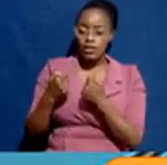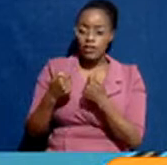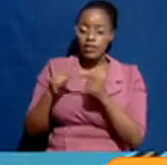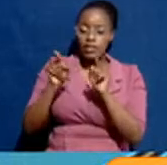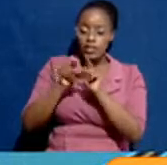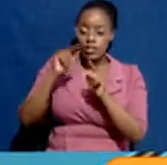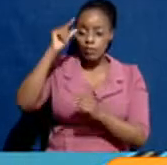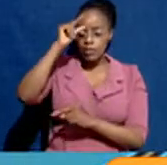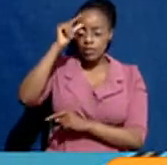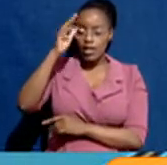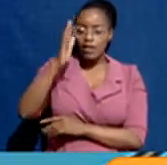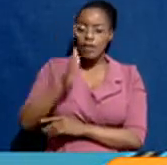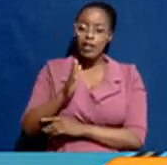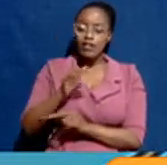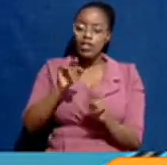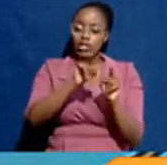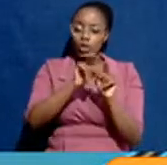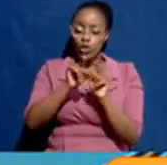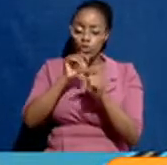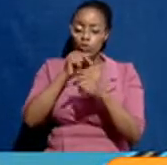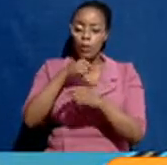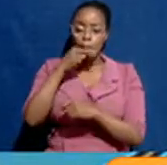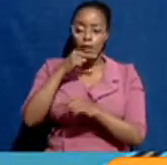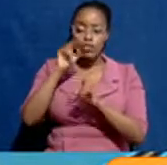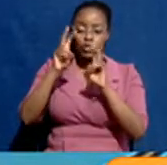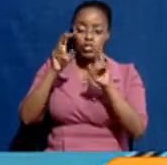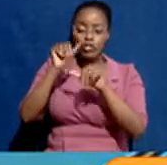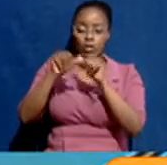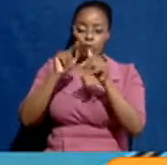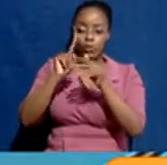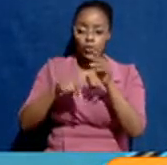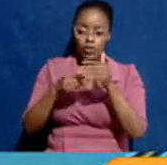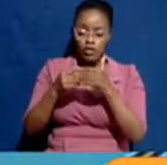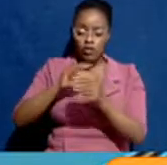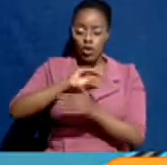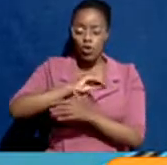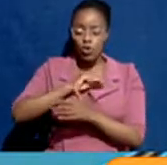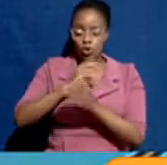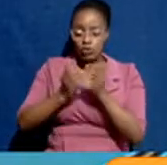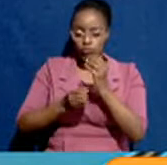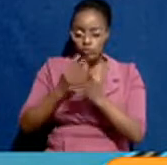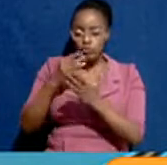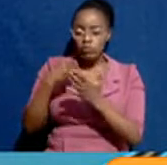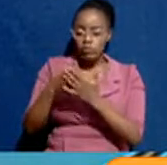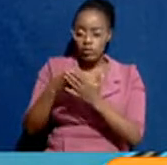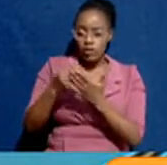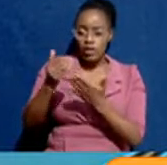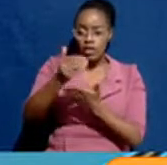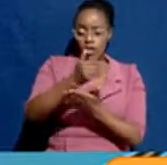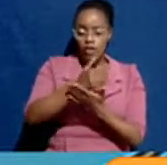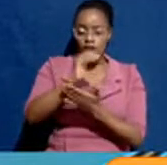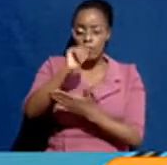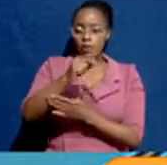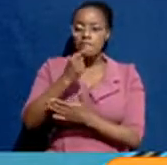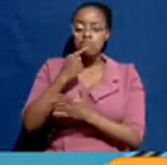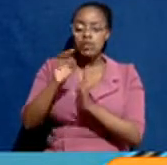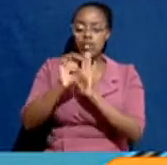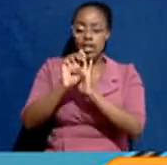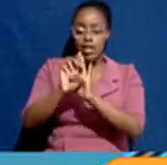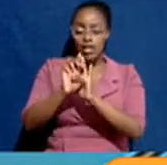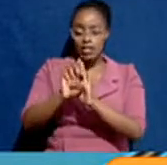governors. You have also mentioned the issue of on-source revenue. I can give an example of my